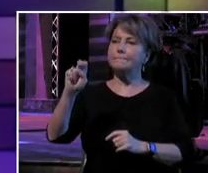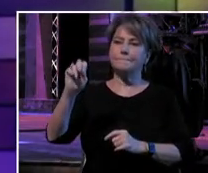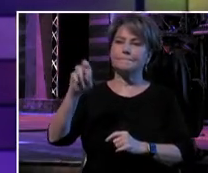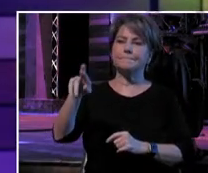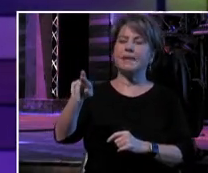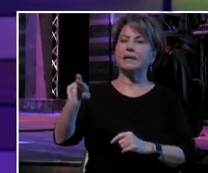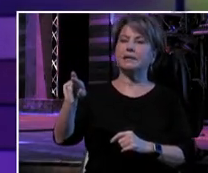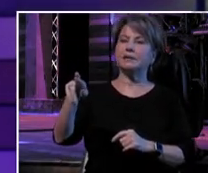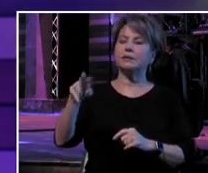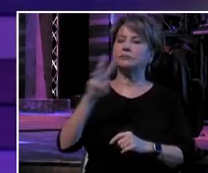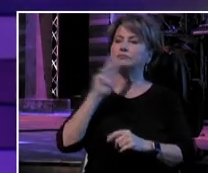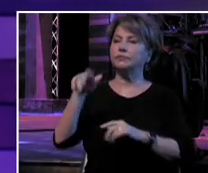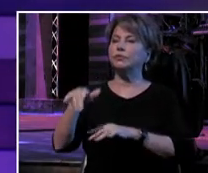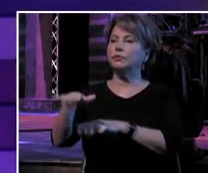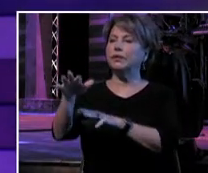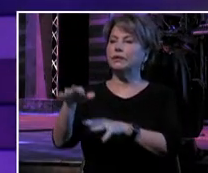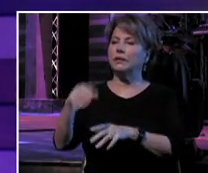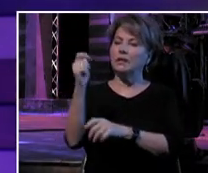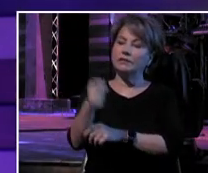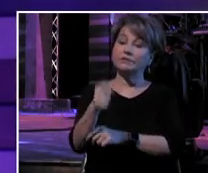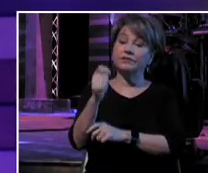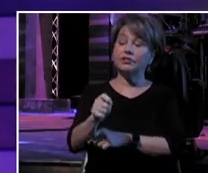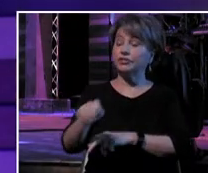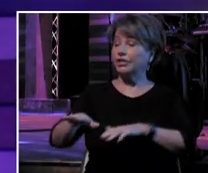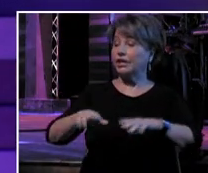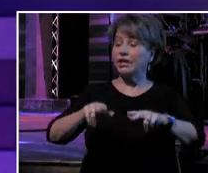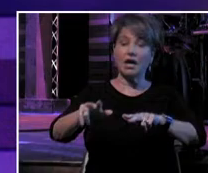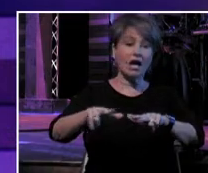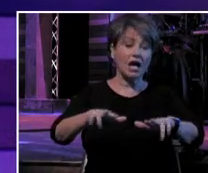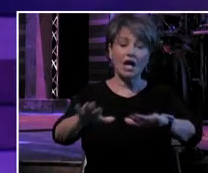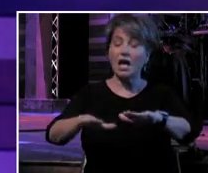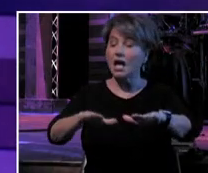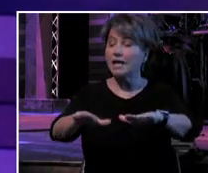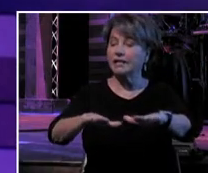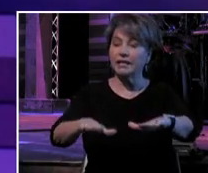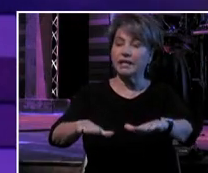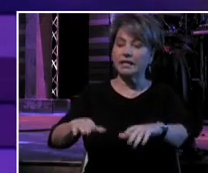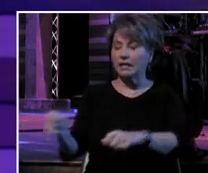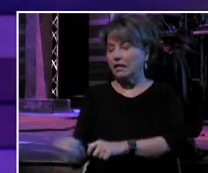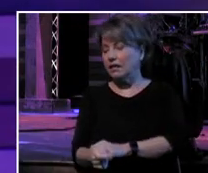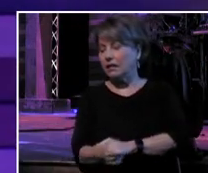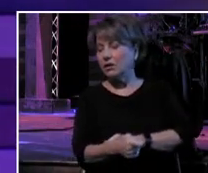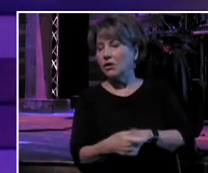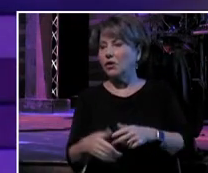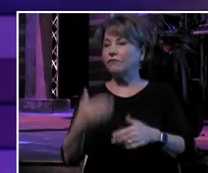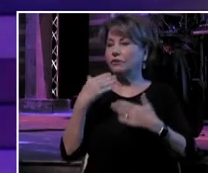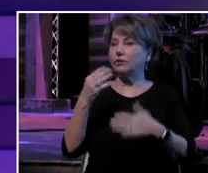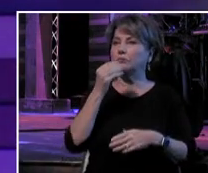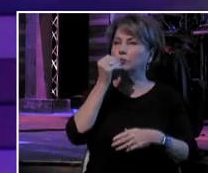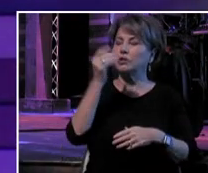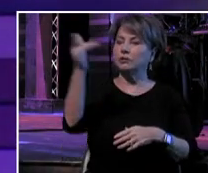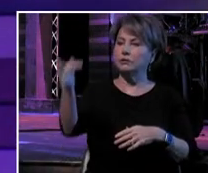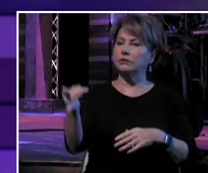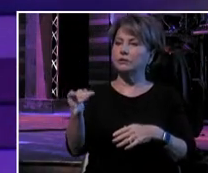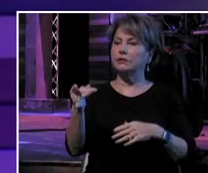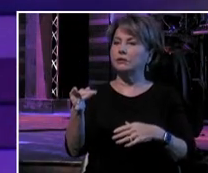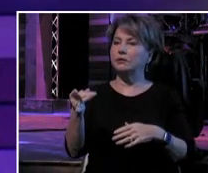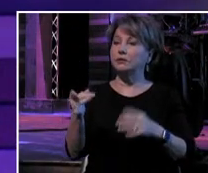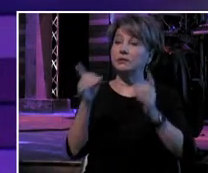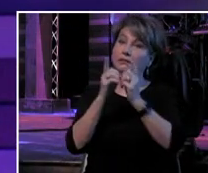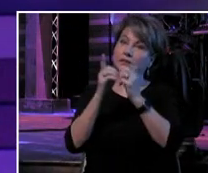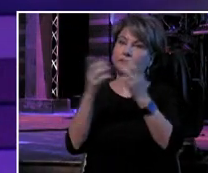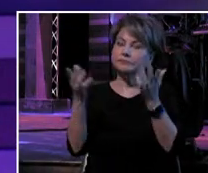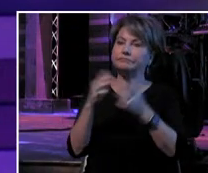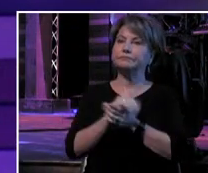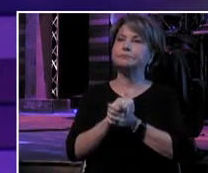fishing ponds and 14 miles of hiking trails and a disc golf course and good food, s'mores, just a great way